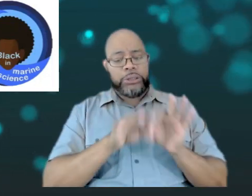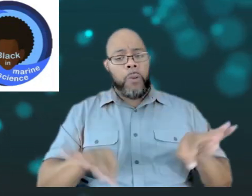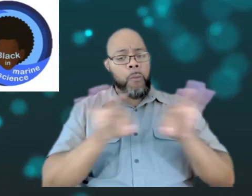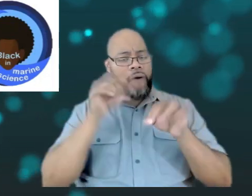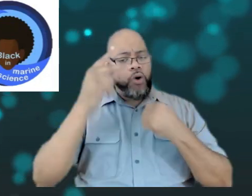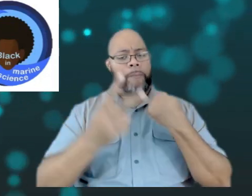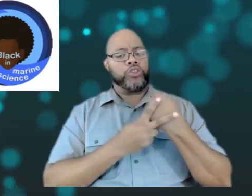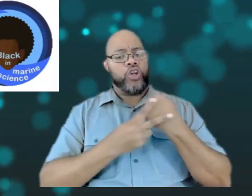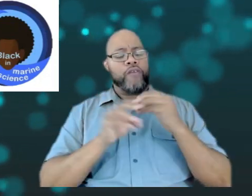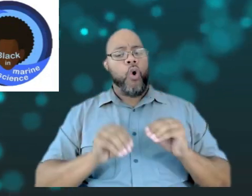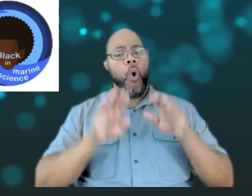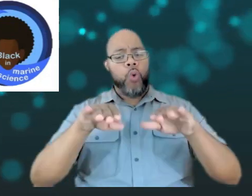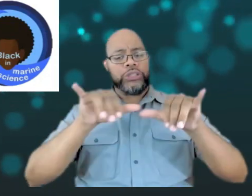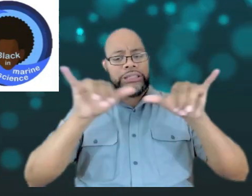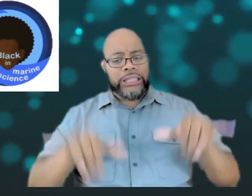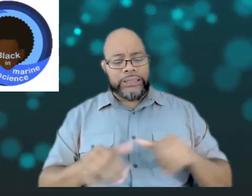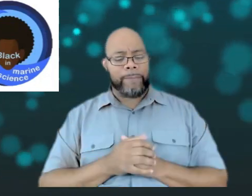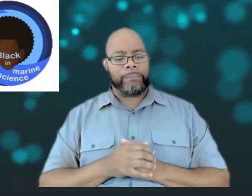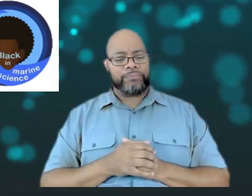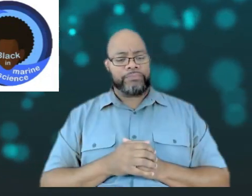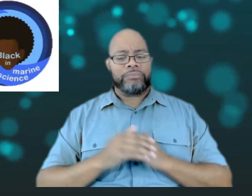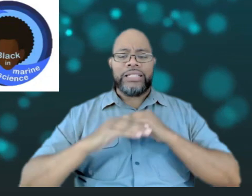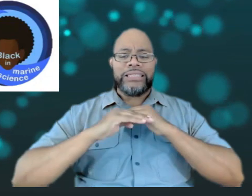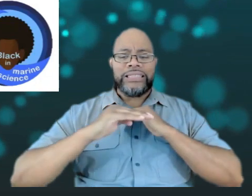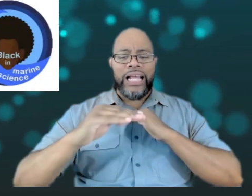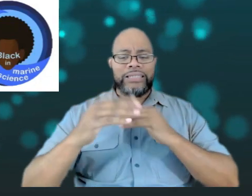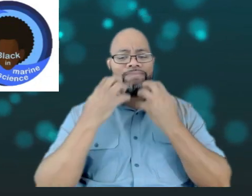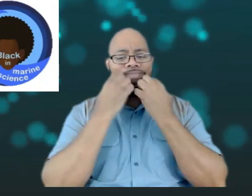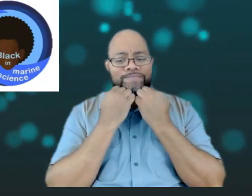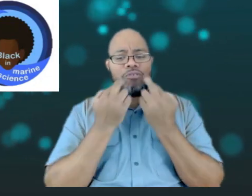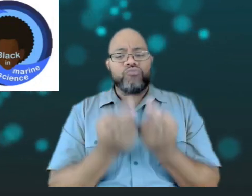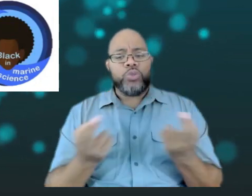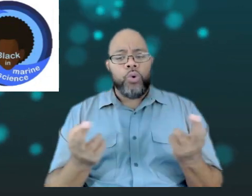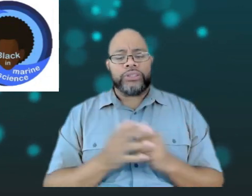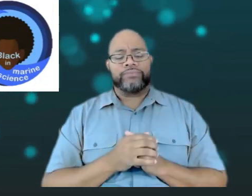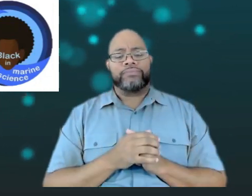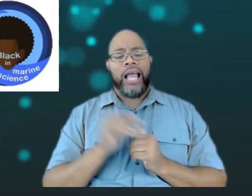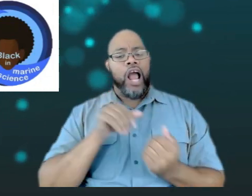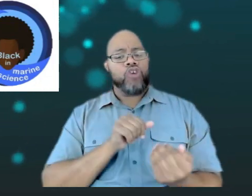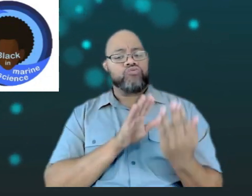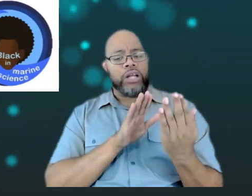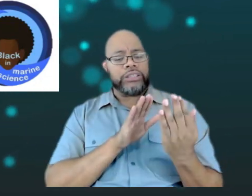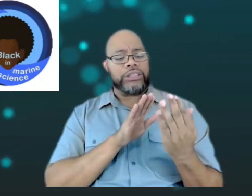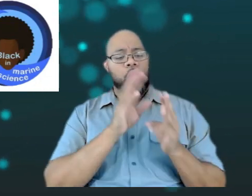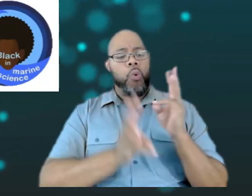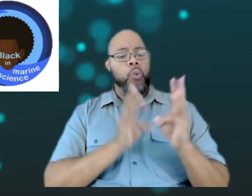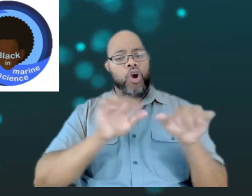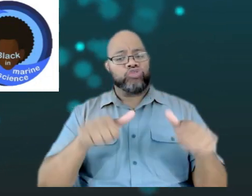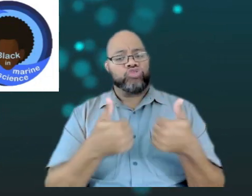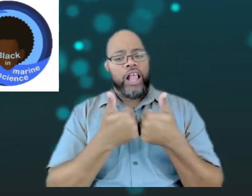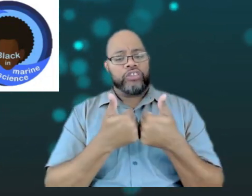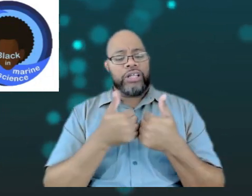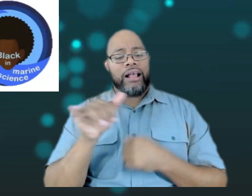for preserving ocean ecosystems, sustaining valuable resources, and addressing global